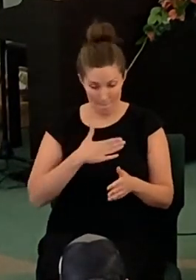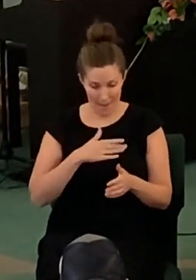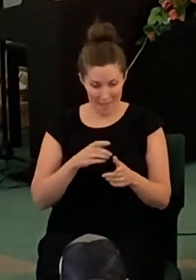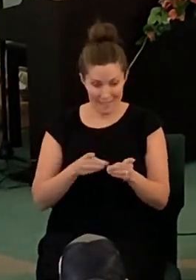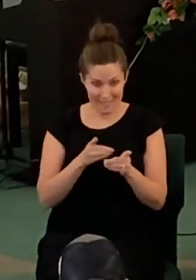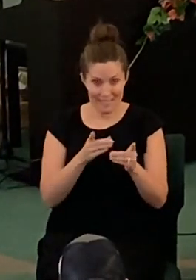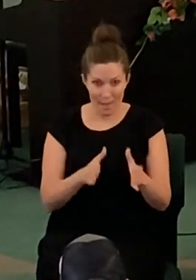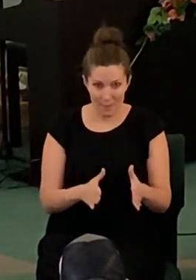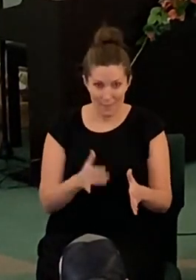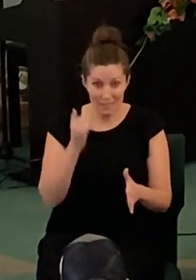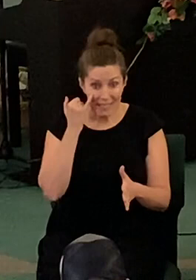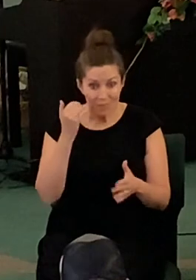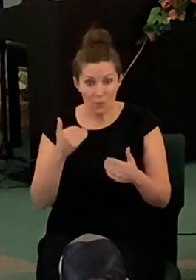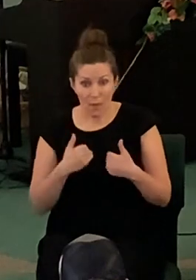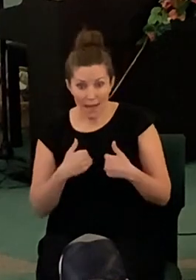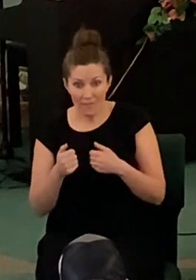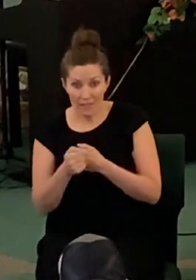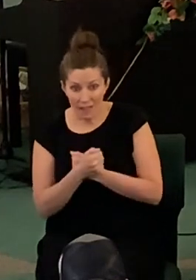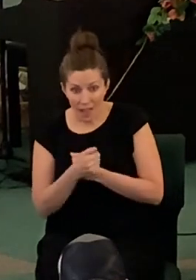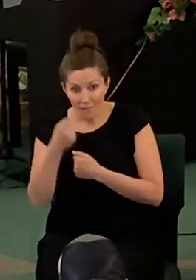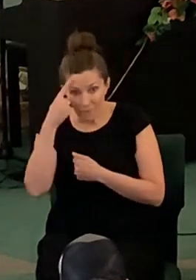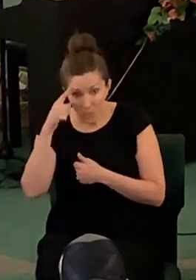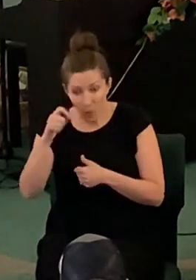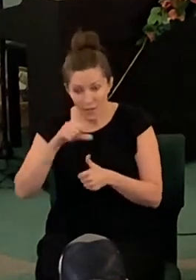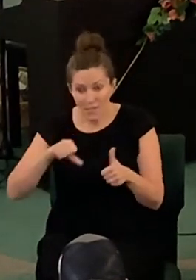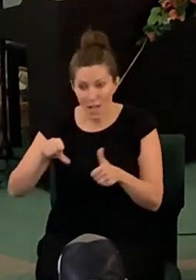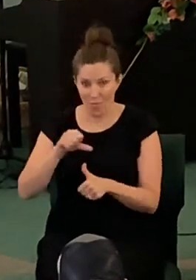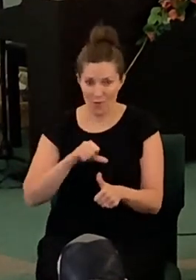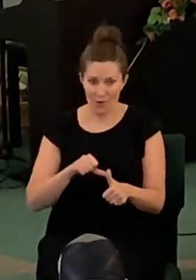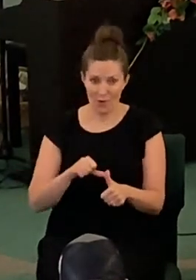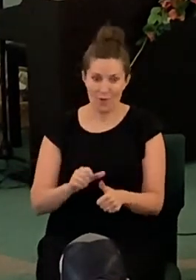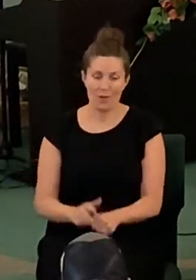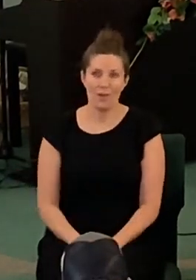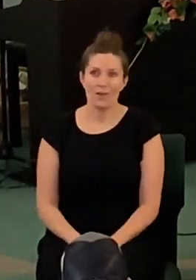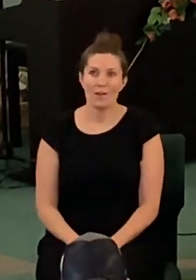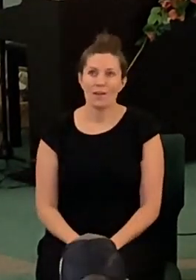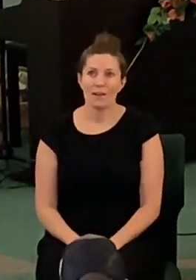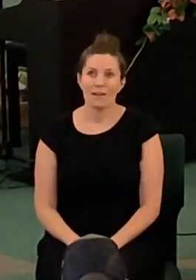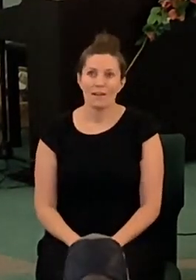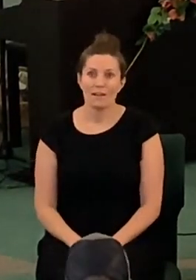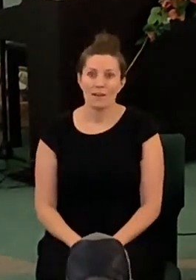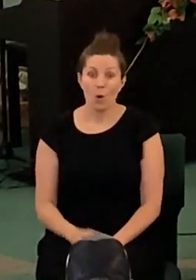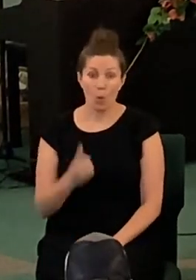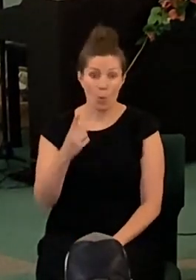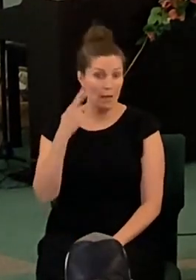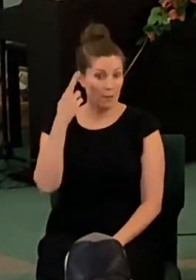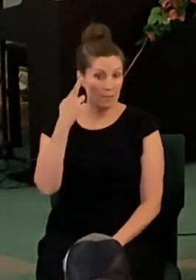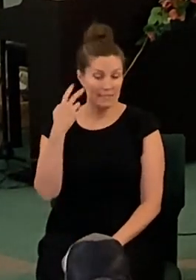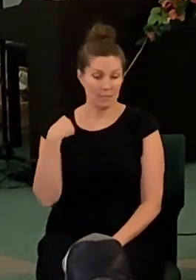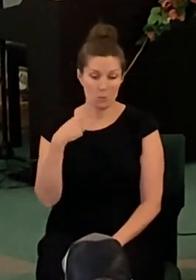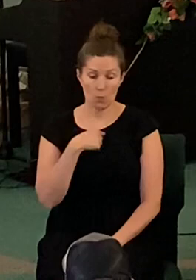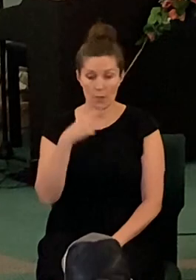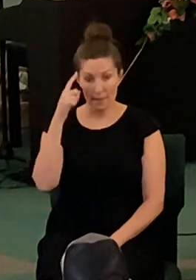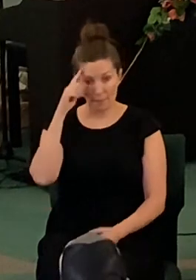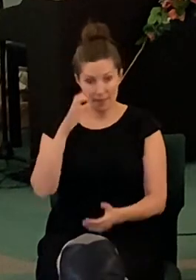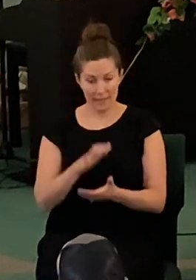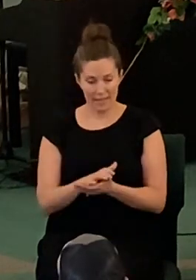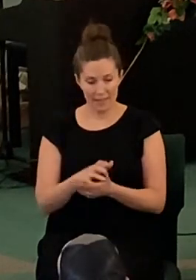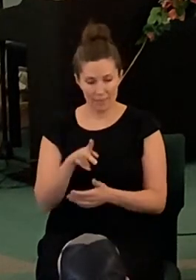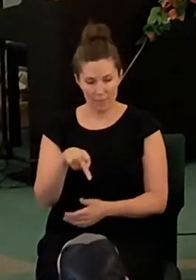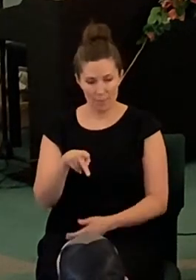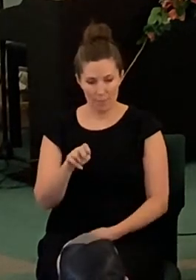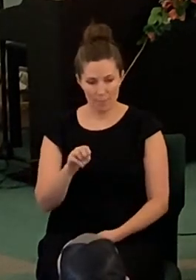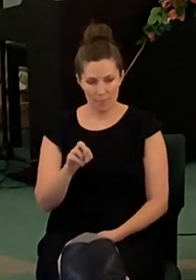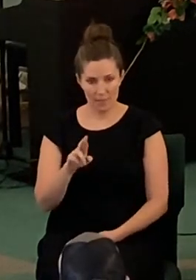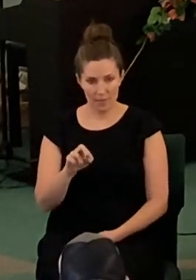you have love for one another. One of the reasons we believe the guy Peter that